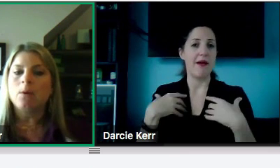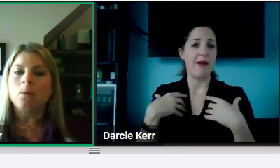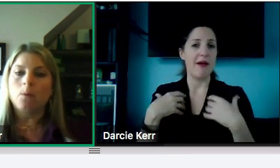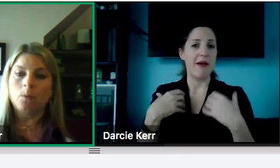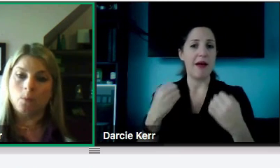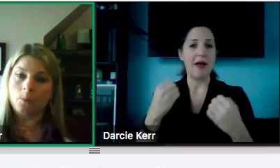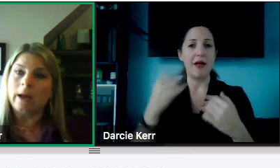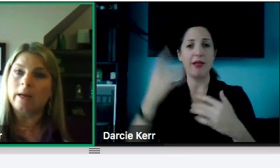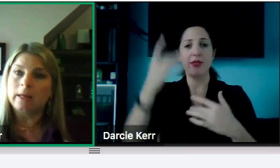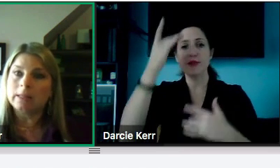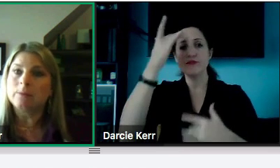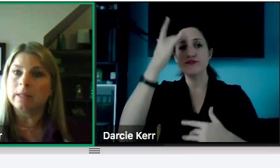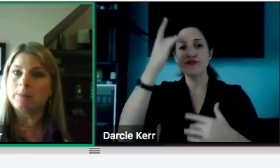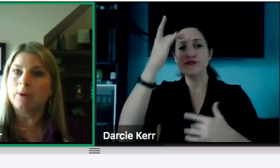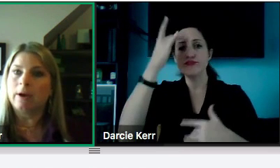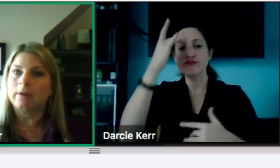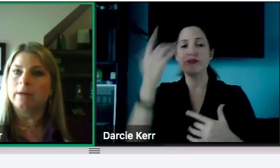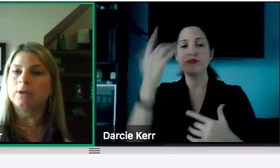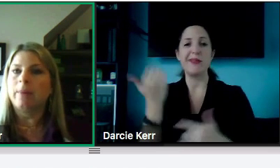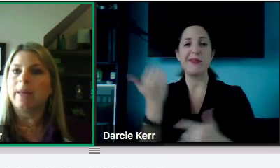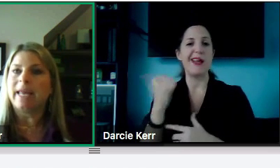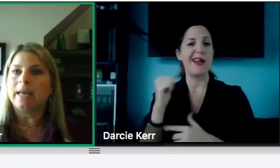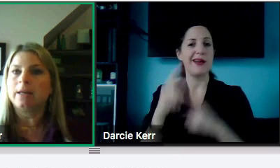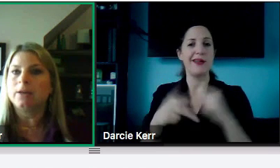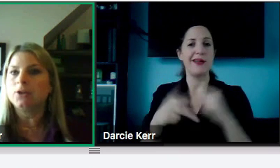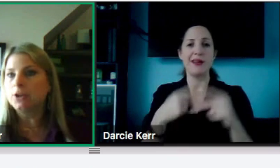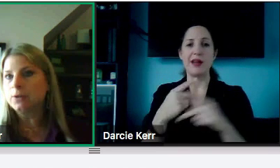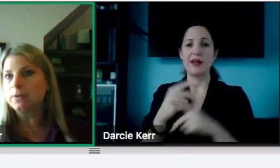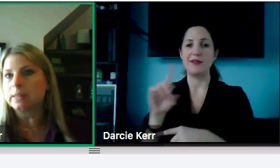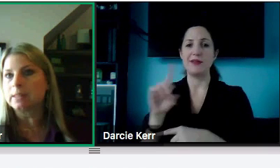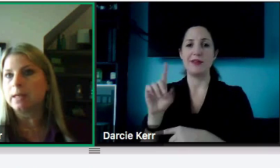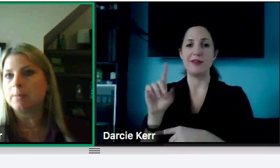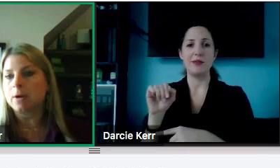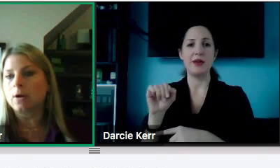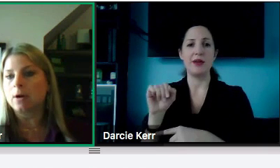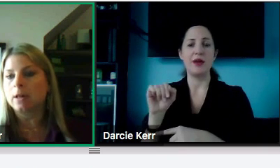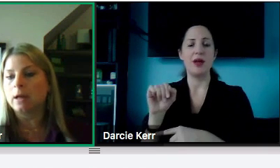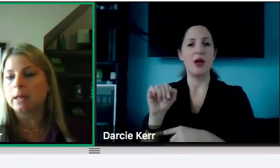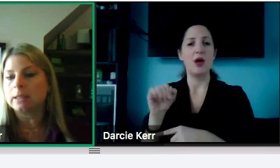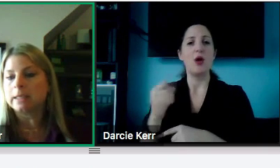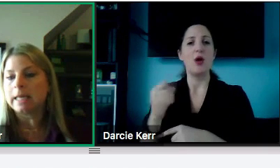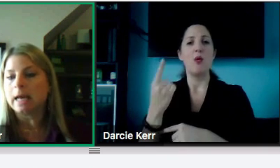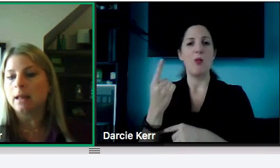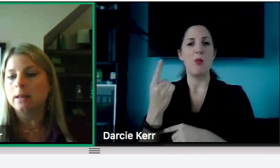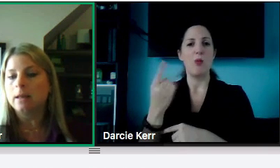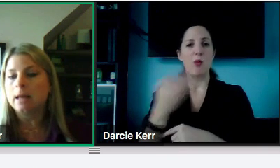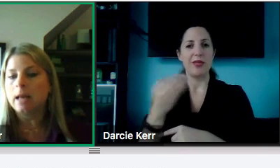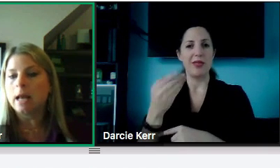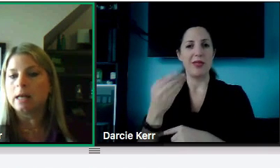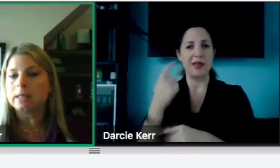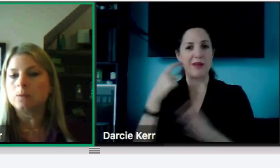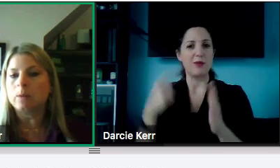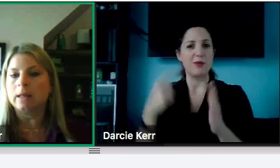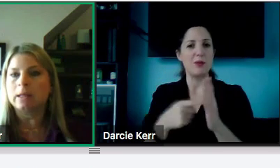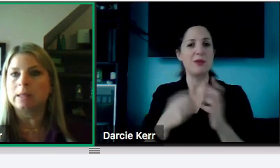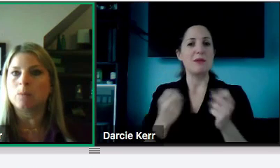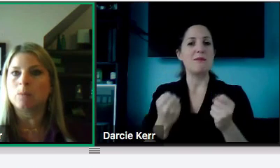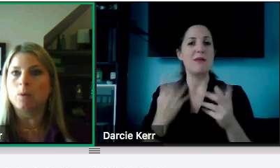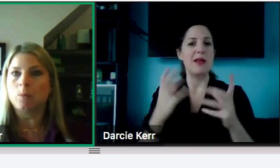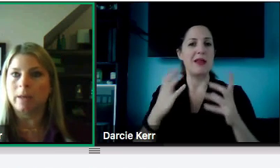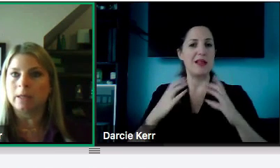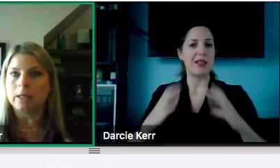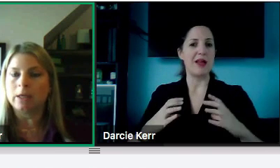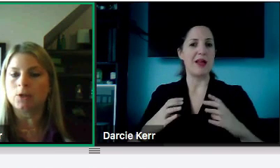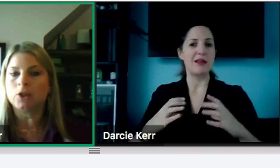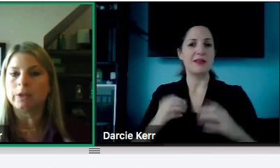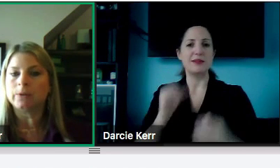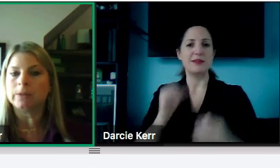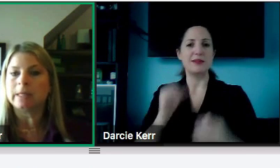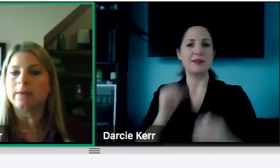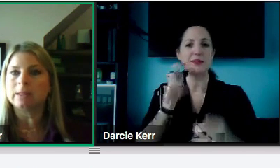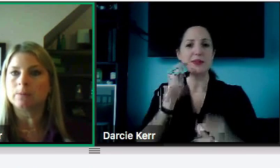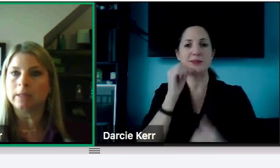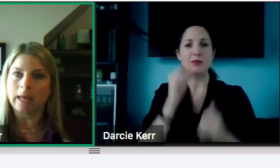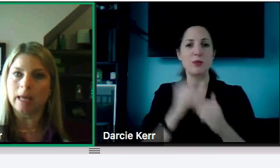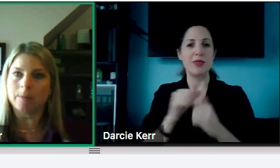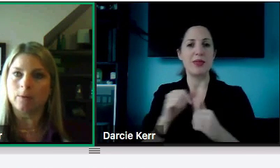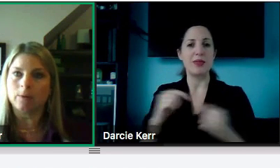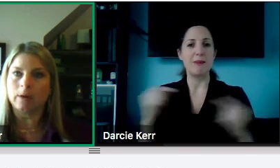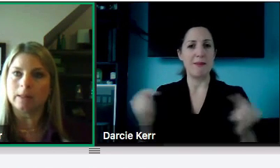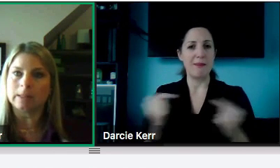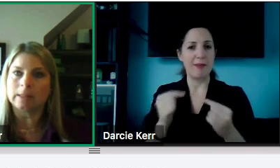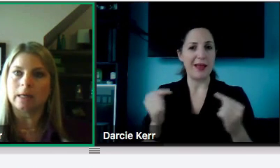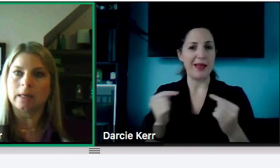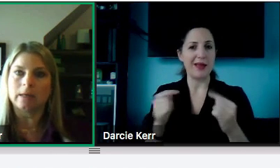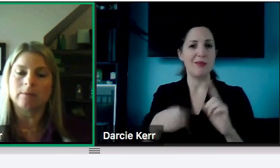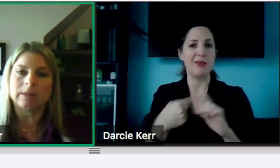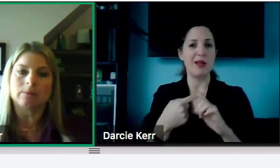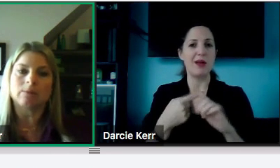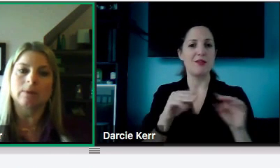condition. What is really prevalent are pain issues among our clientele, as well as mobility issues. And this really came